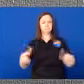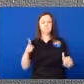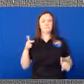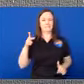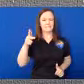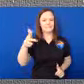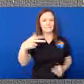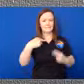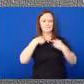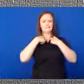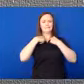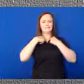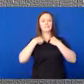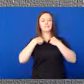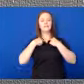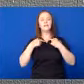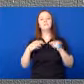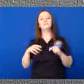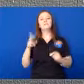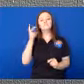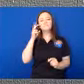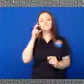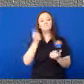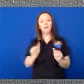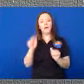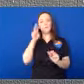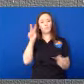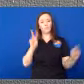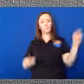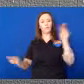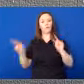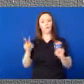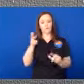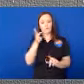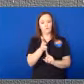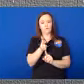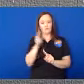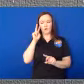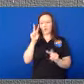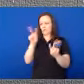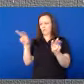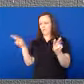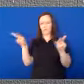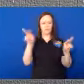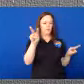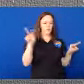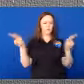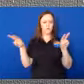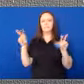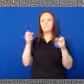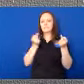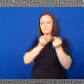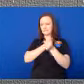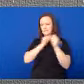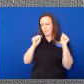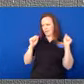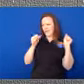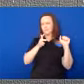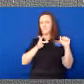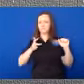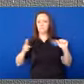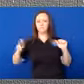want to look around your vehicle, then try and get off as far to the right of the road as you can. We want you to pull off the shoulder